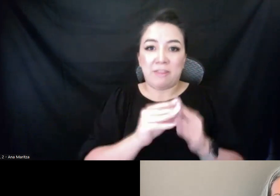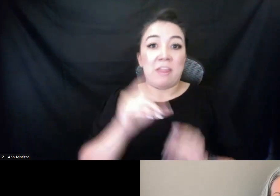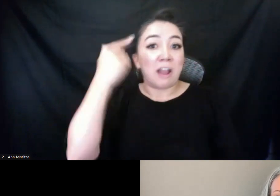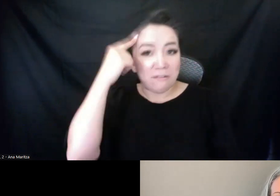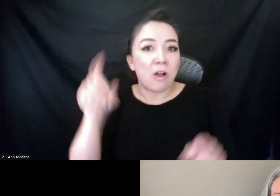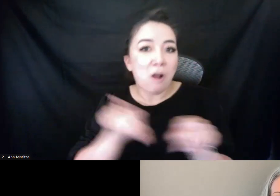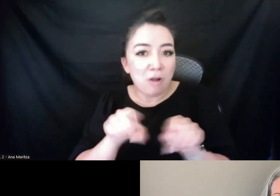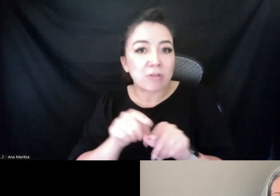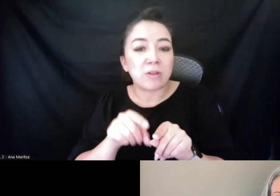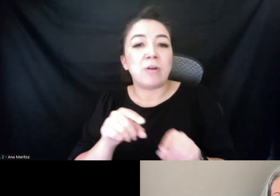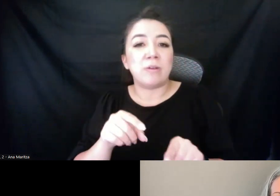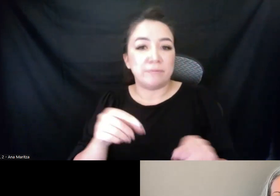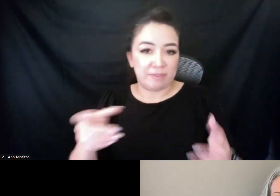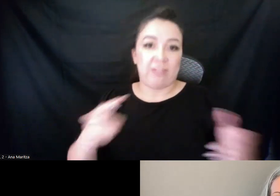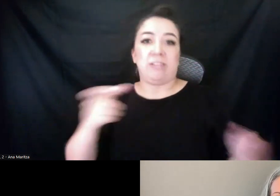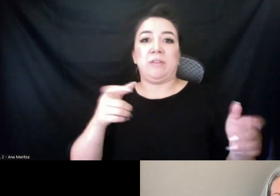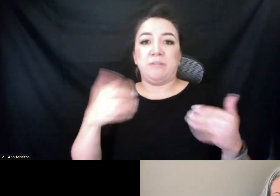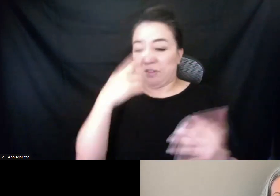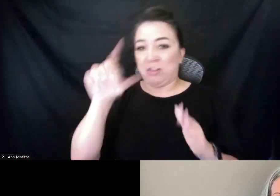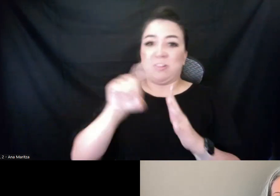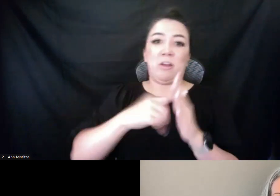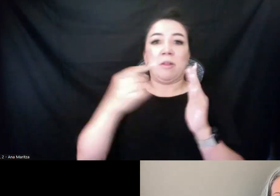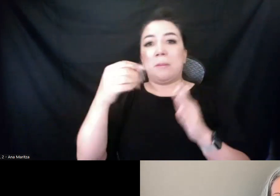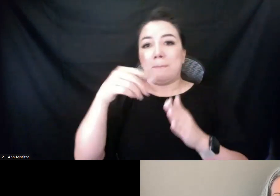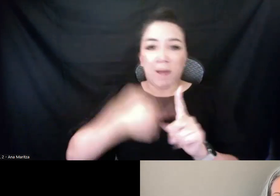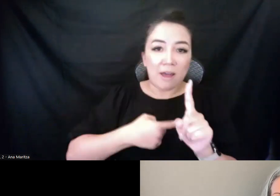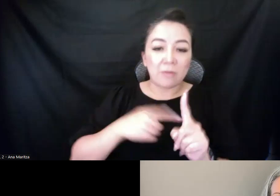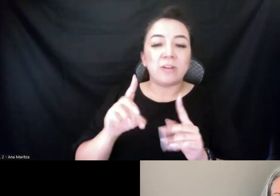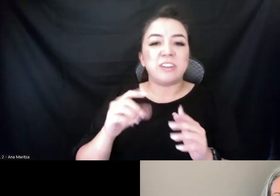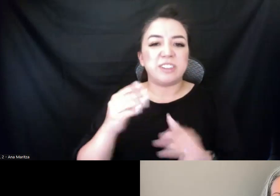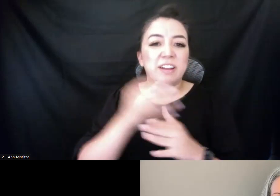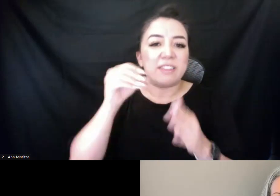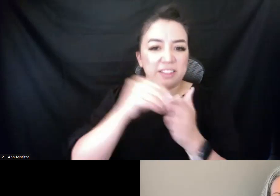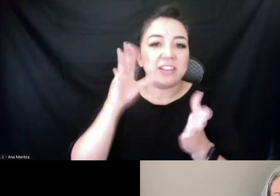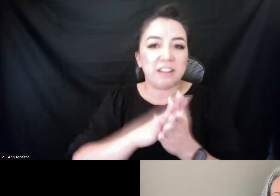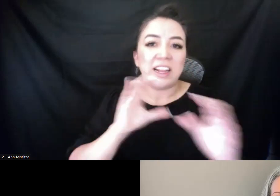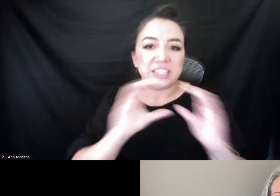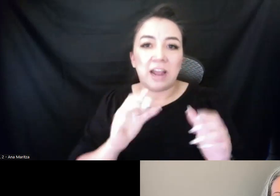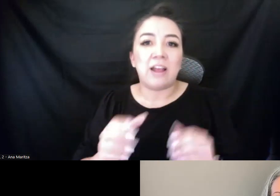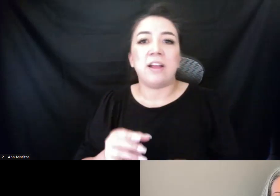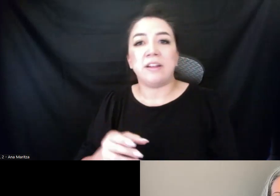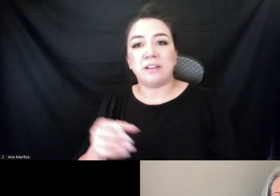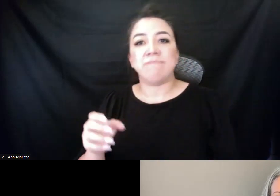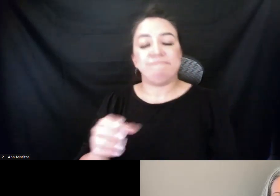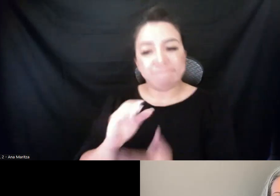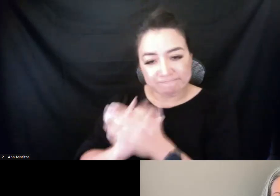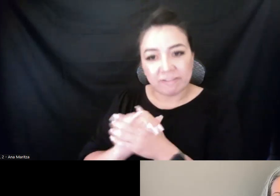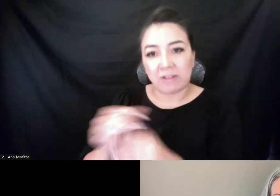also issued a proclamation at the start of the month, and we'll share that with you in the chat, commemorating Older Californians